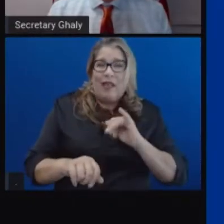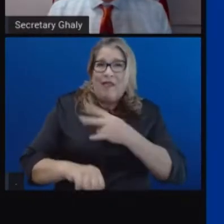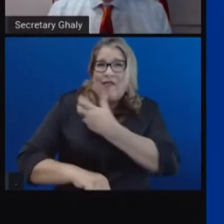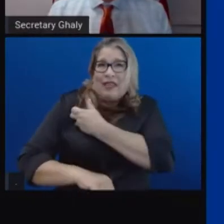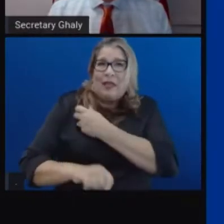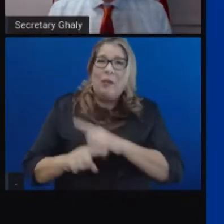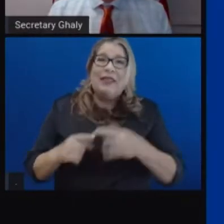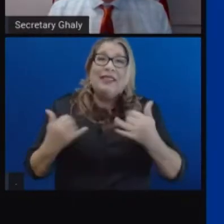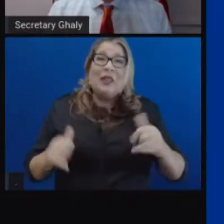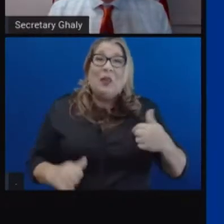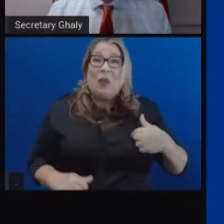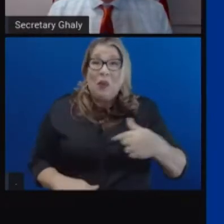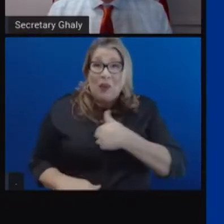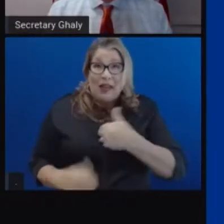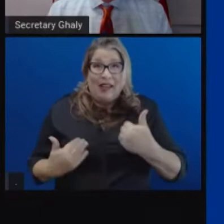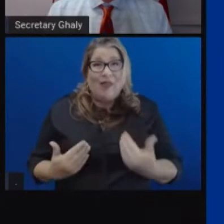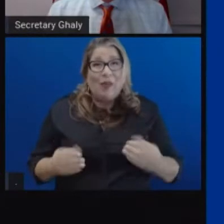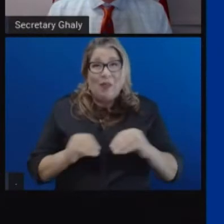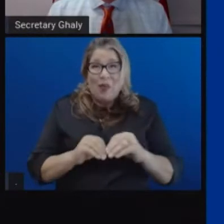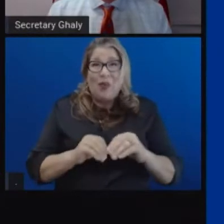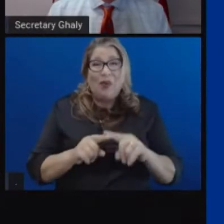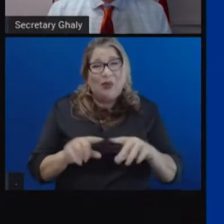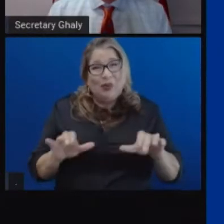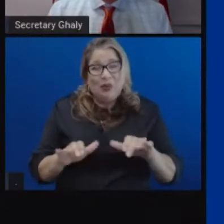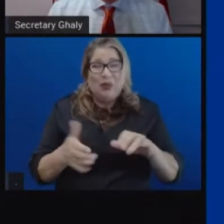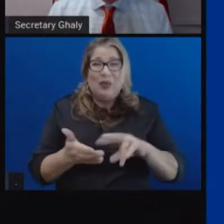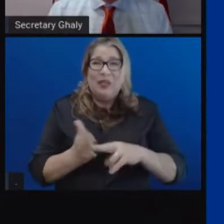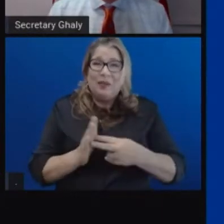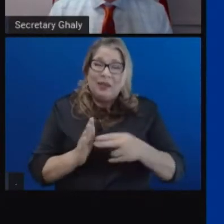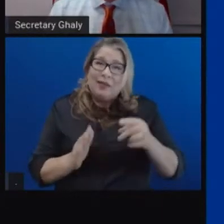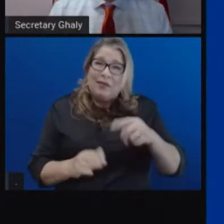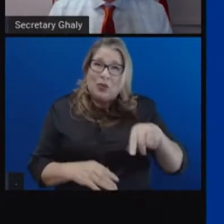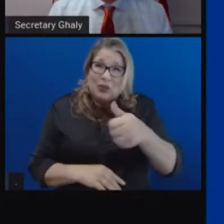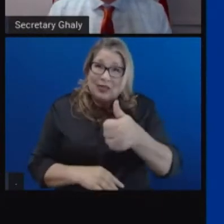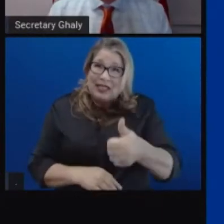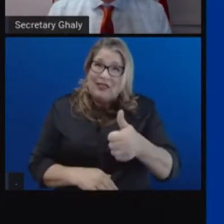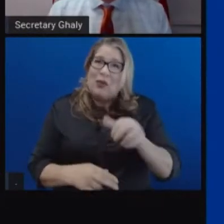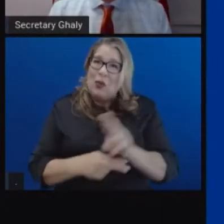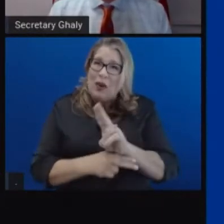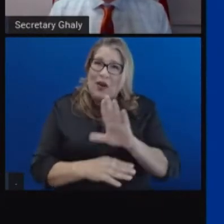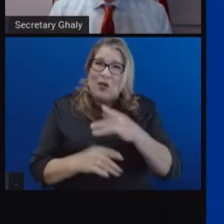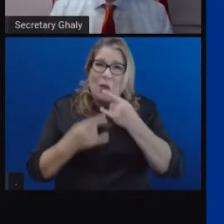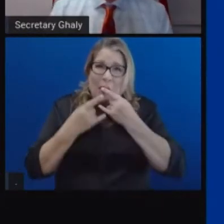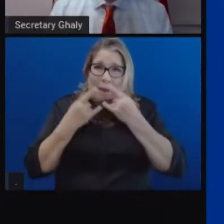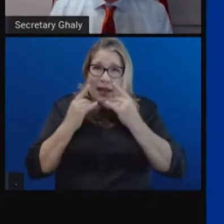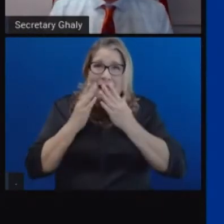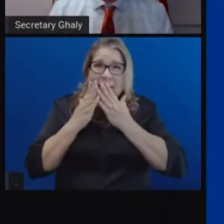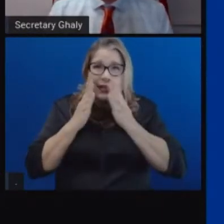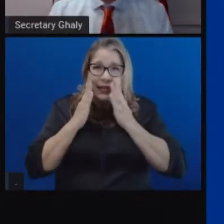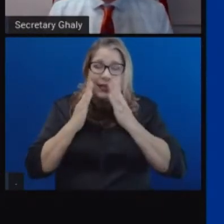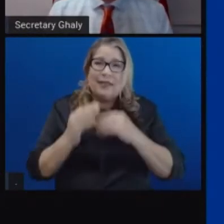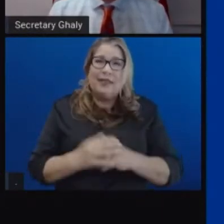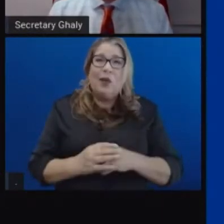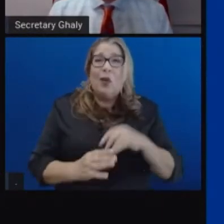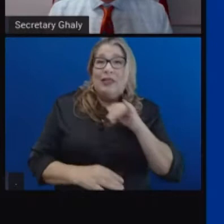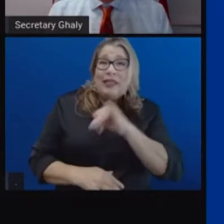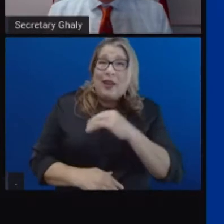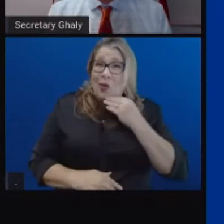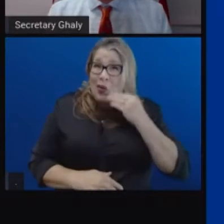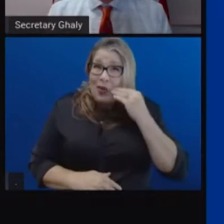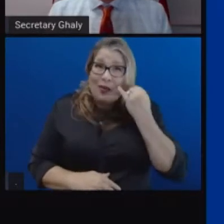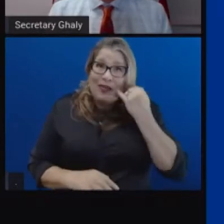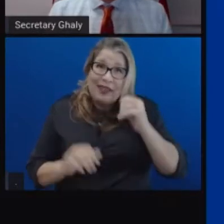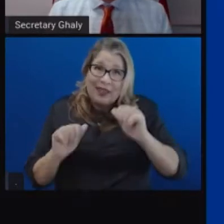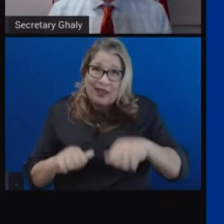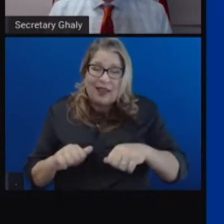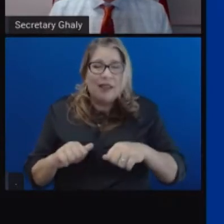as much as I can encourage you to keep considering wearing your mask, doing the things like staying at home when you can, I think it's